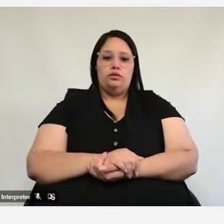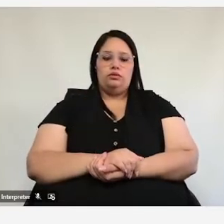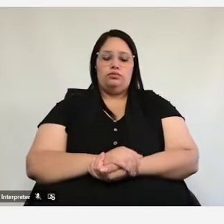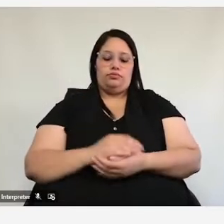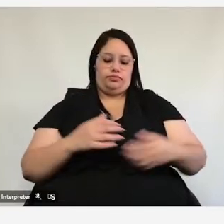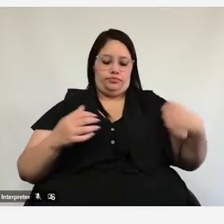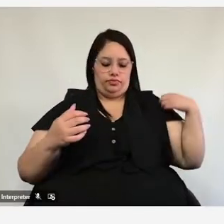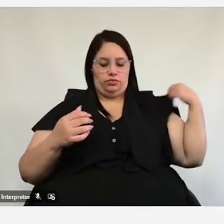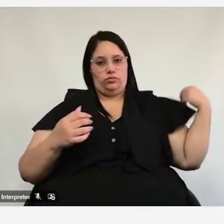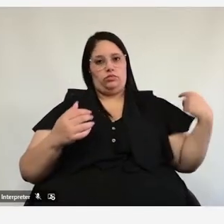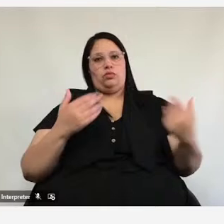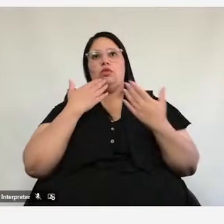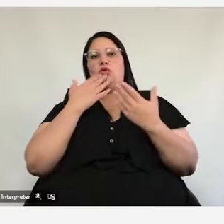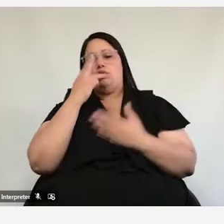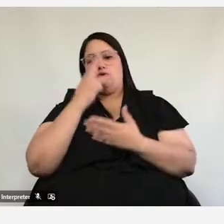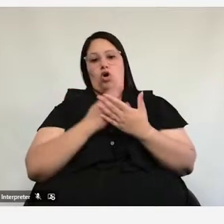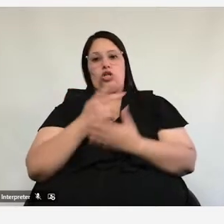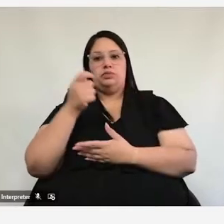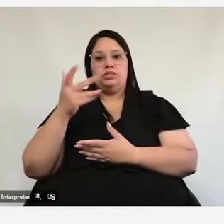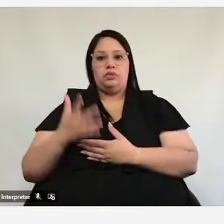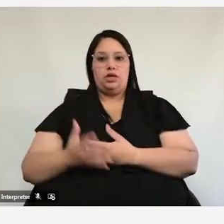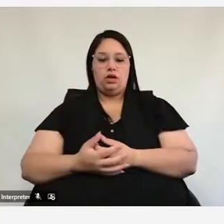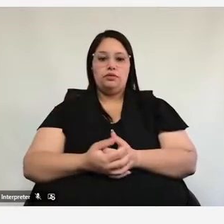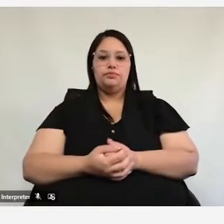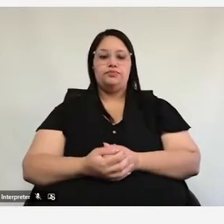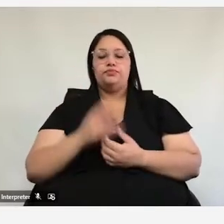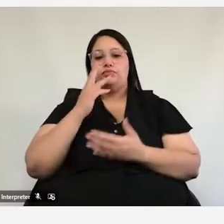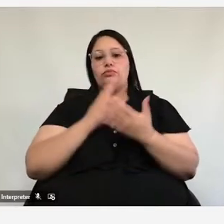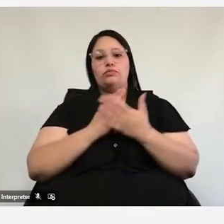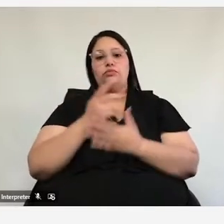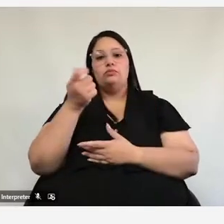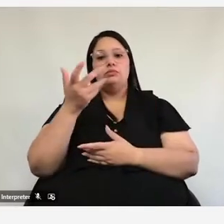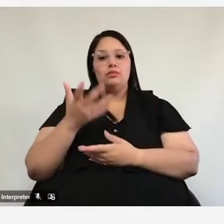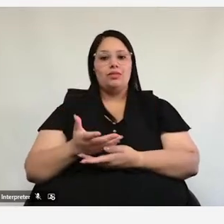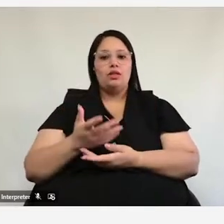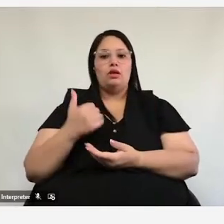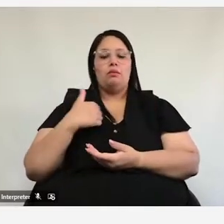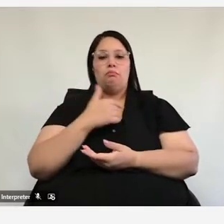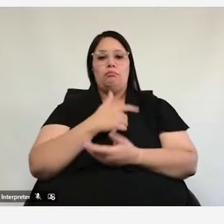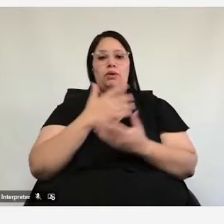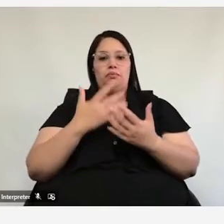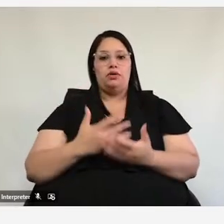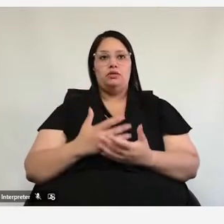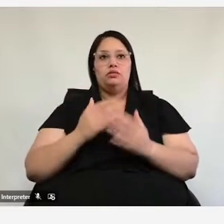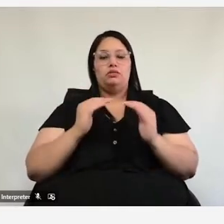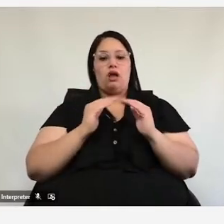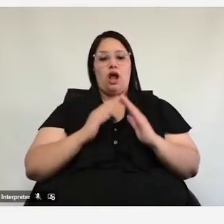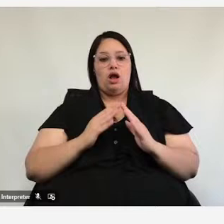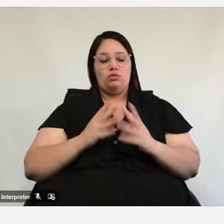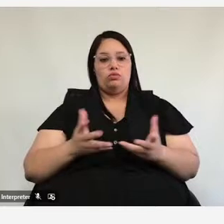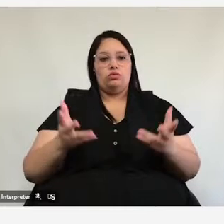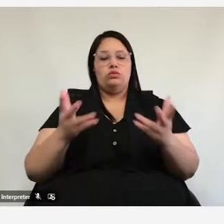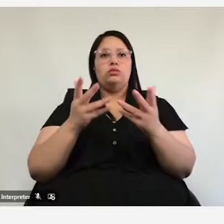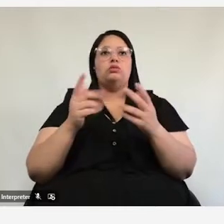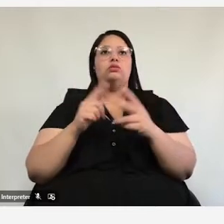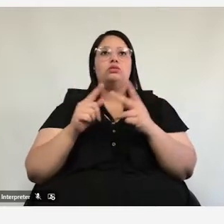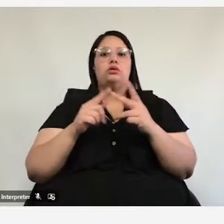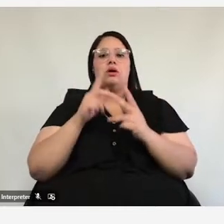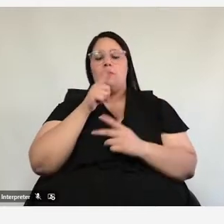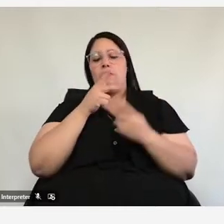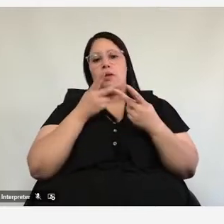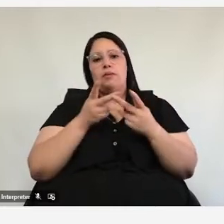Thank you, Honourable Speaker. Honourable Speaker, members of the House, the